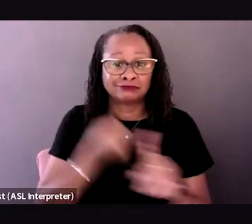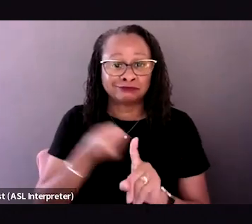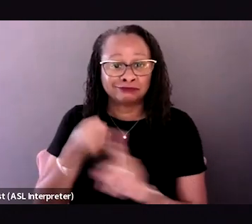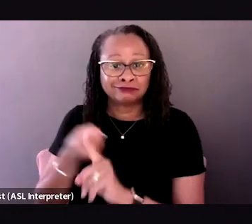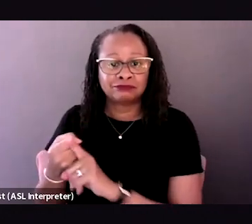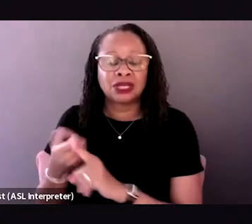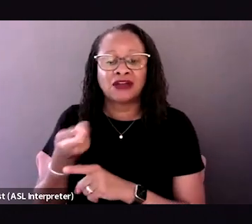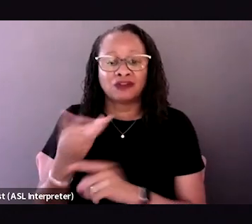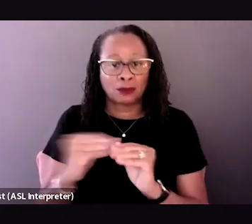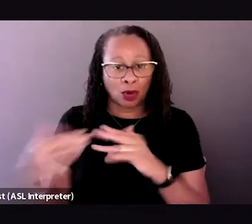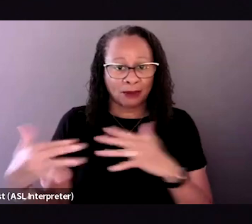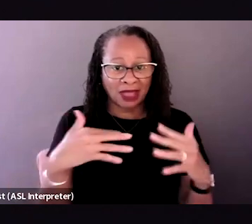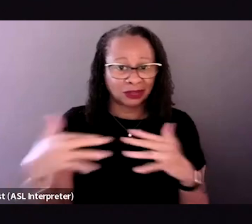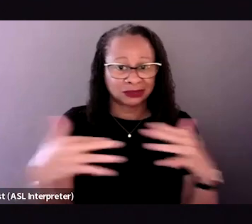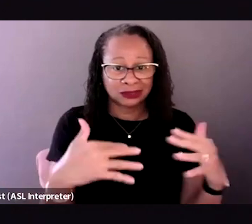but